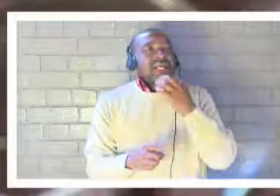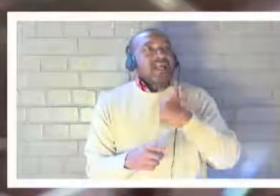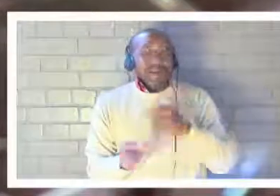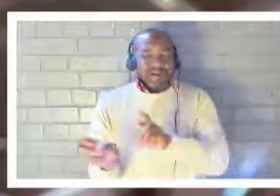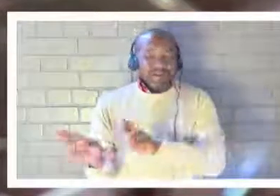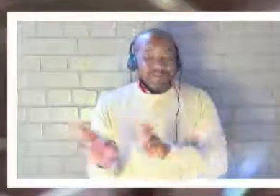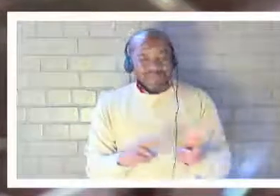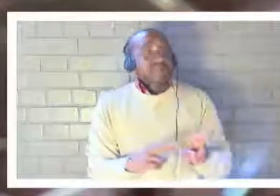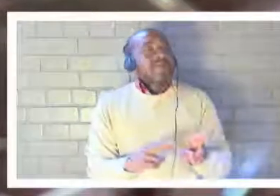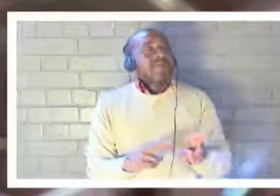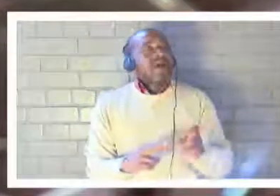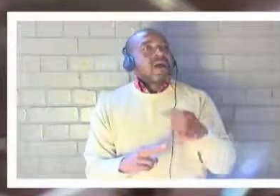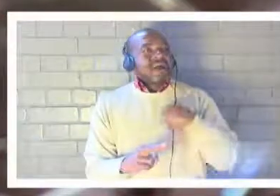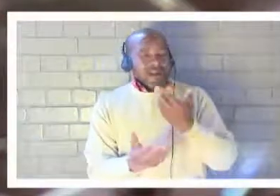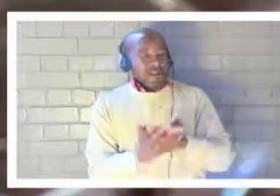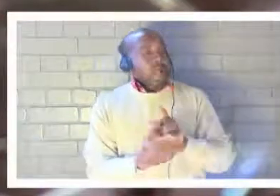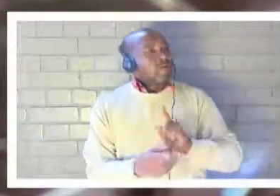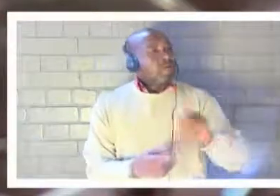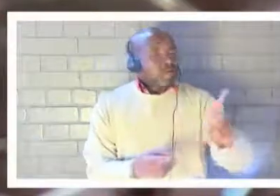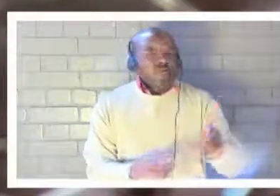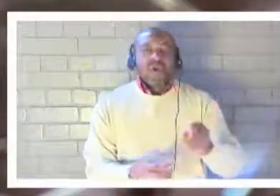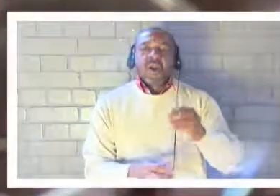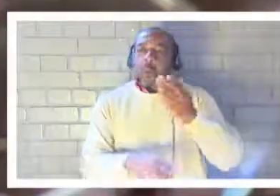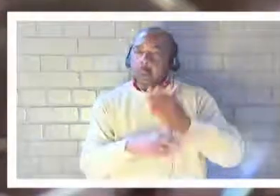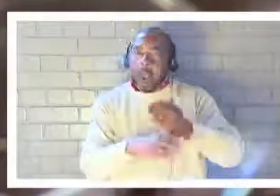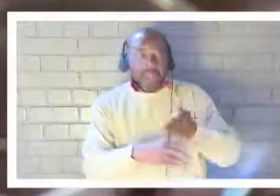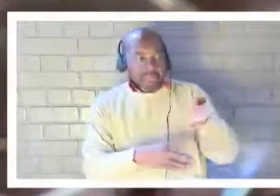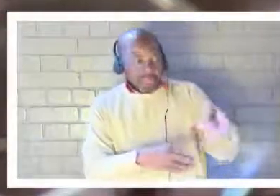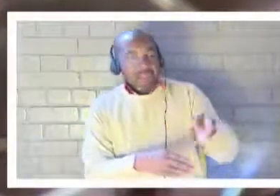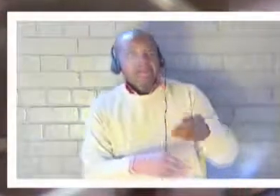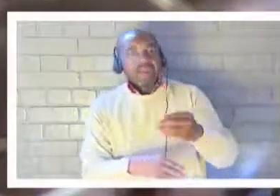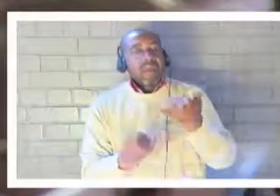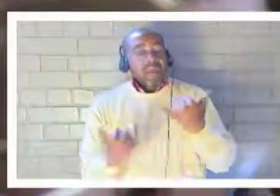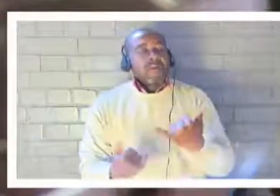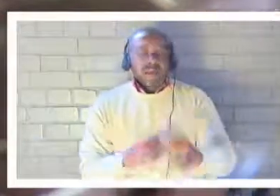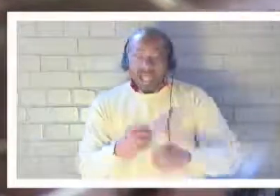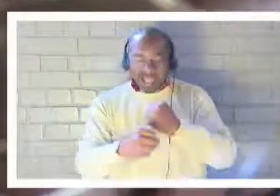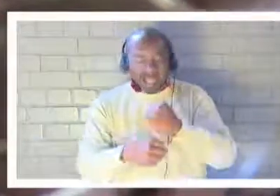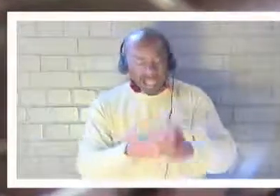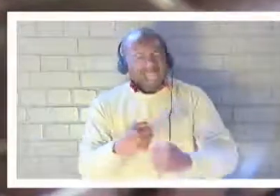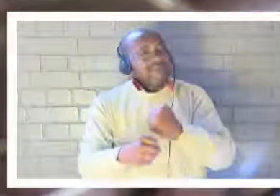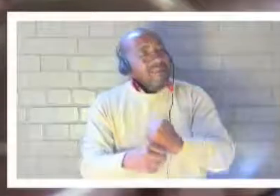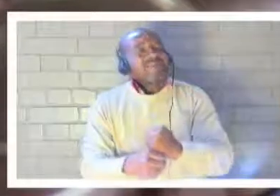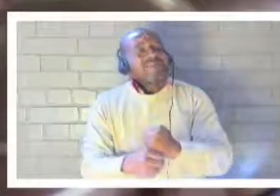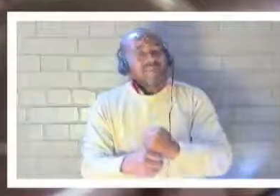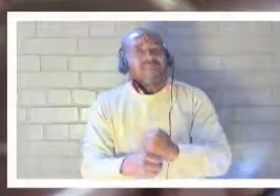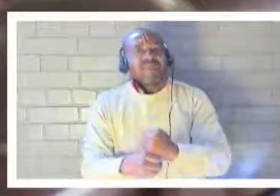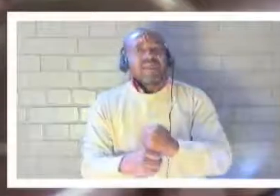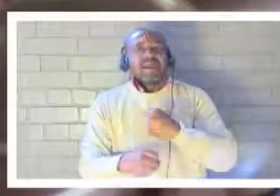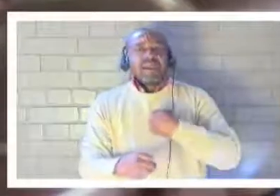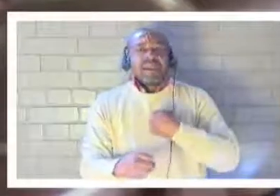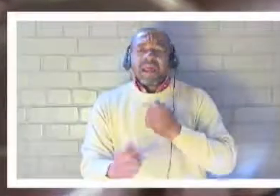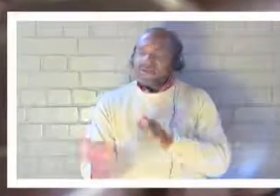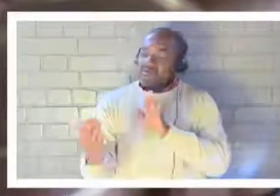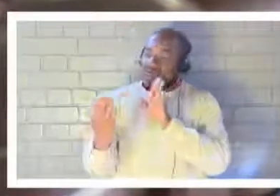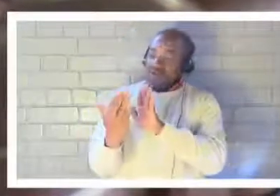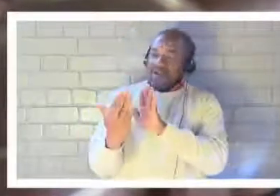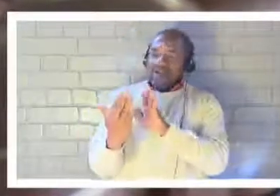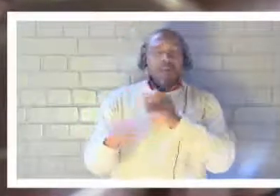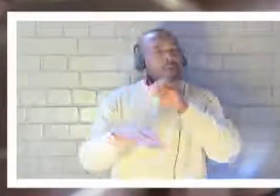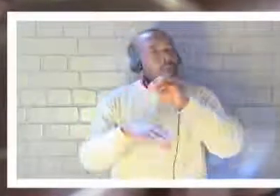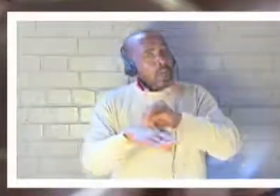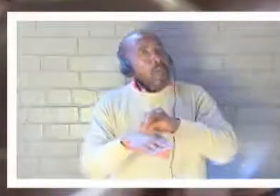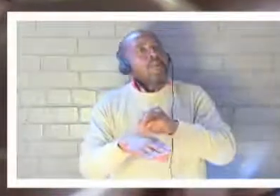institutions, year in, year out, on our MTEF, we would identify the challenges and proposed expansions of